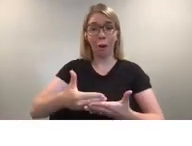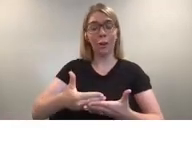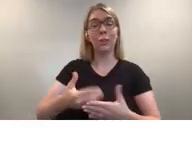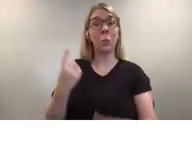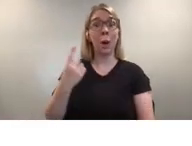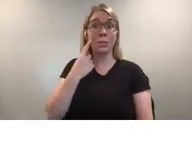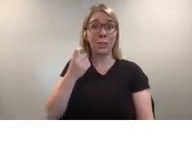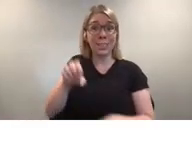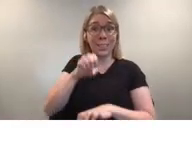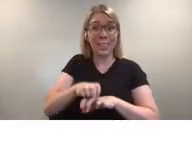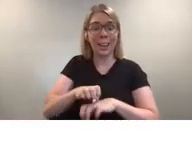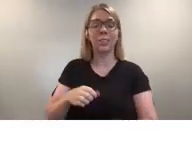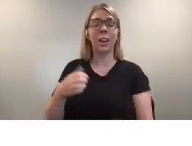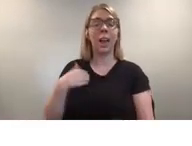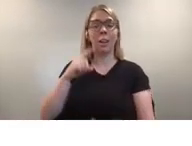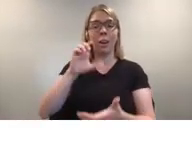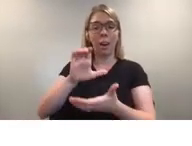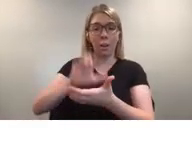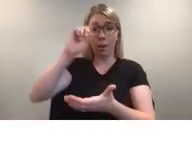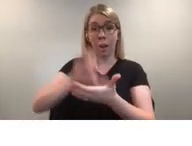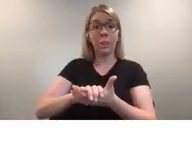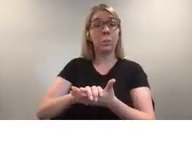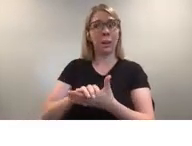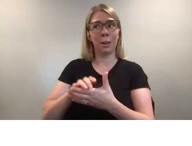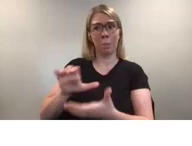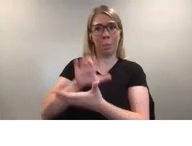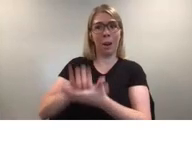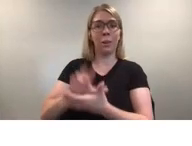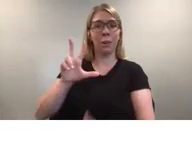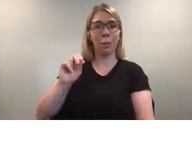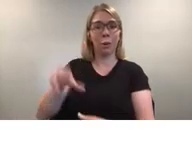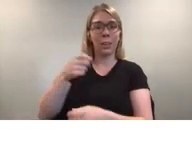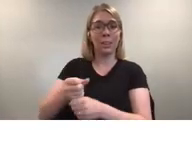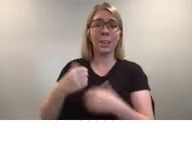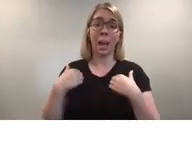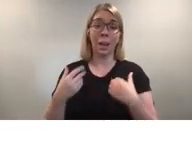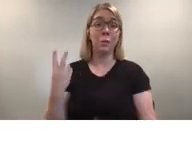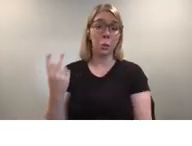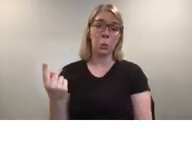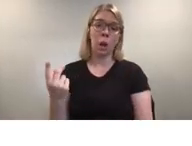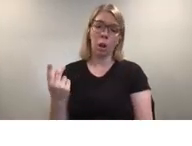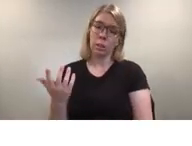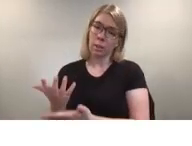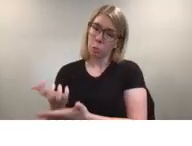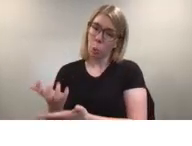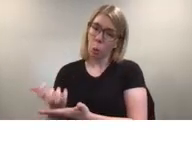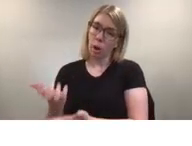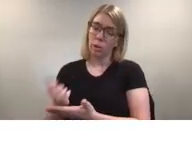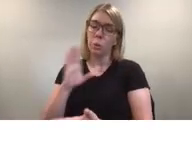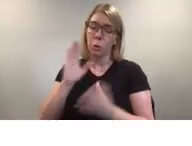coach, and I have two schnauzers that are extremely spoiled, and you will likely hear from them over the course of this